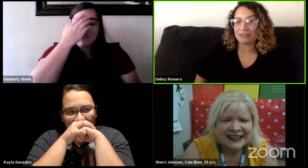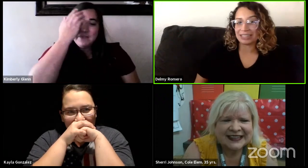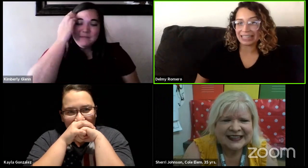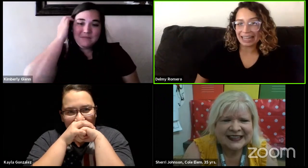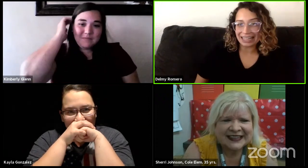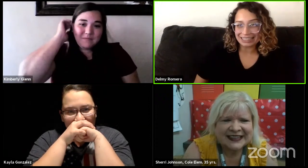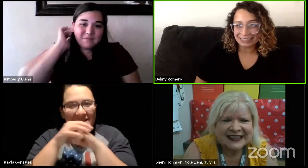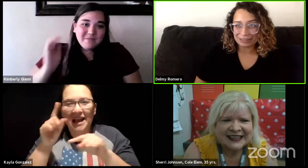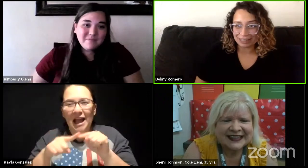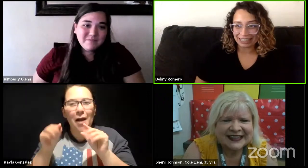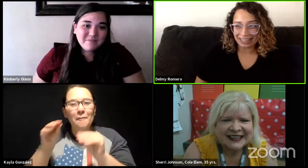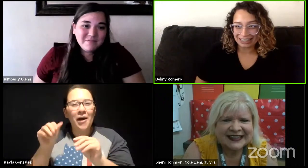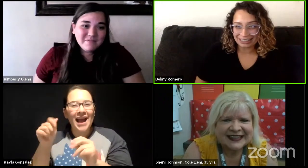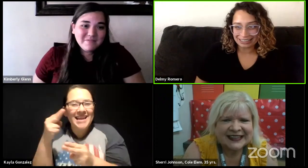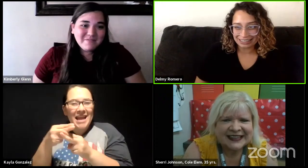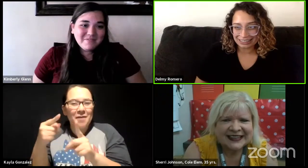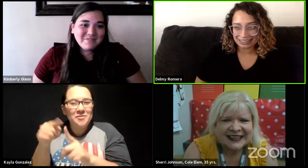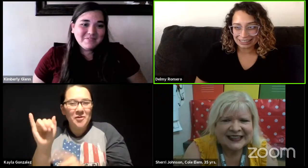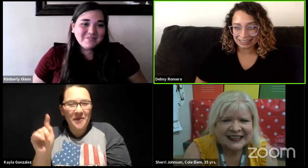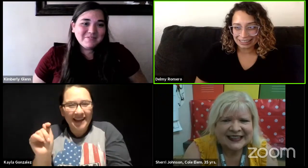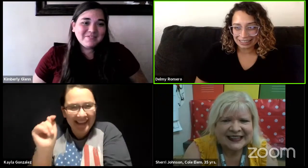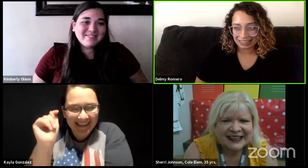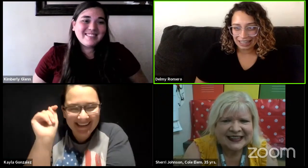saying, do you have a guess? Do you want to guess?